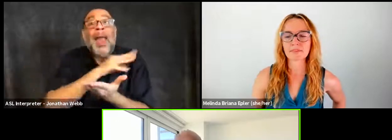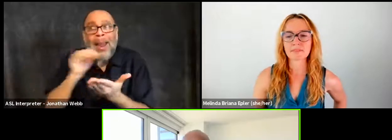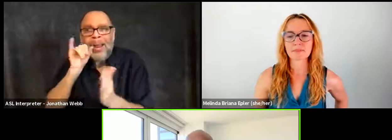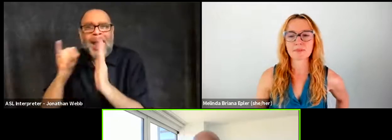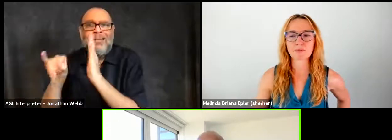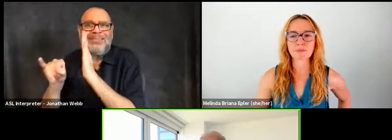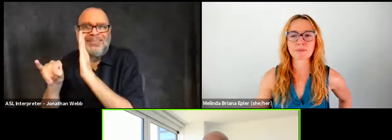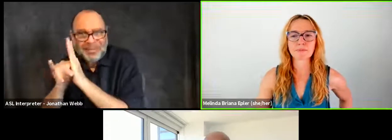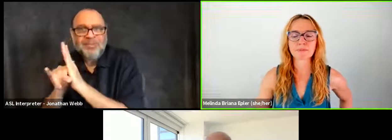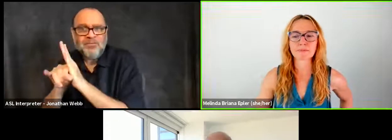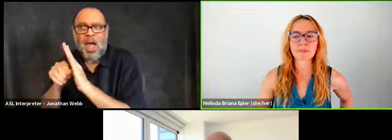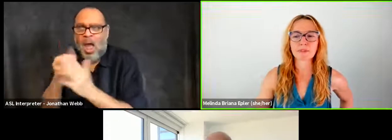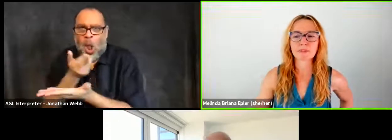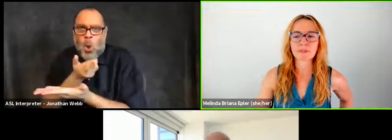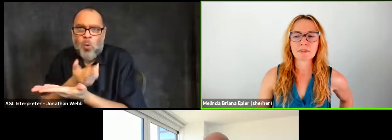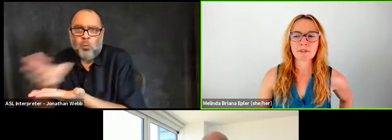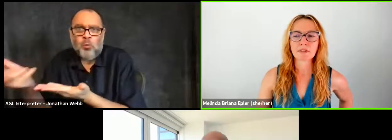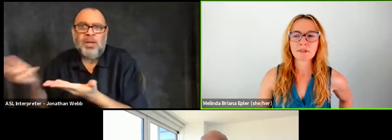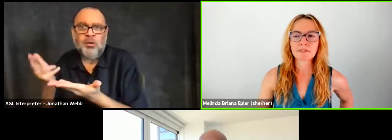Yeah, cool.